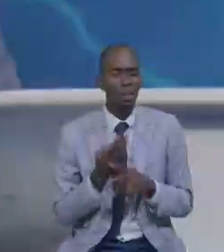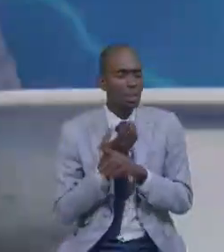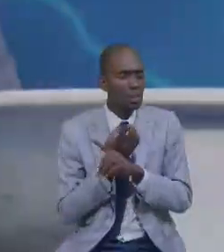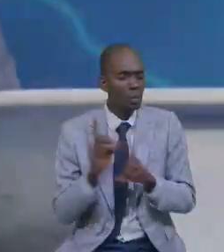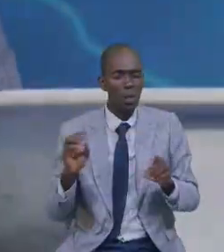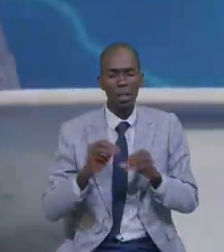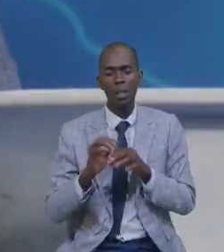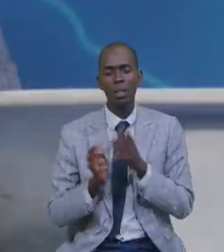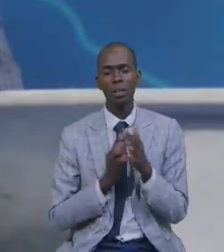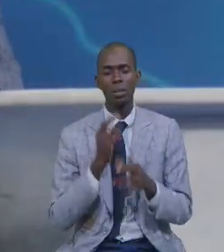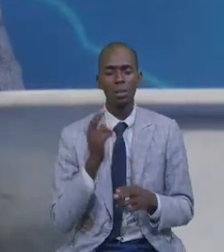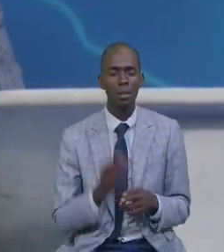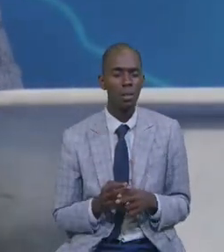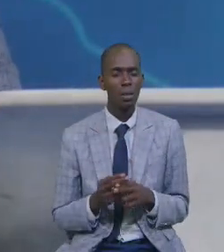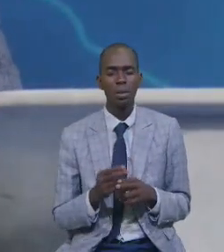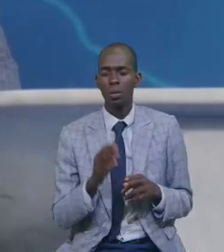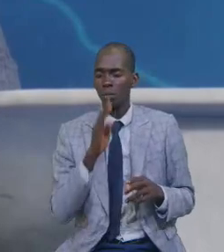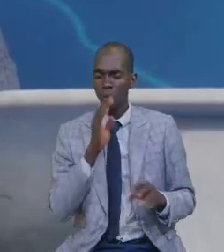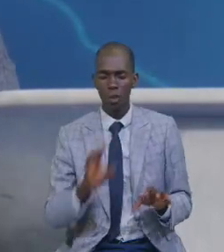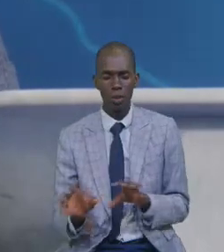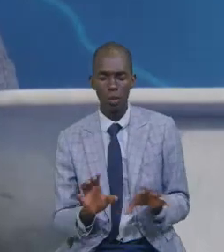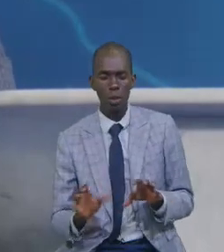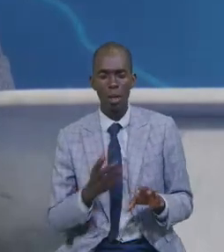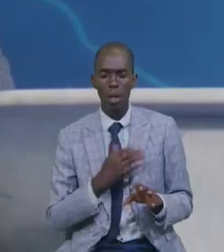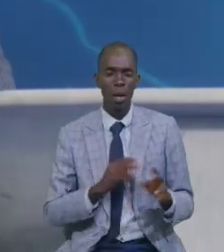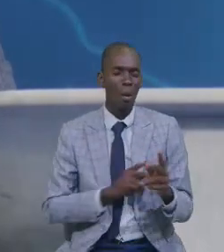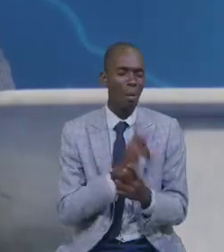deliverance be performed and perfected in your